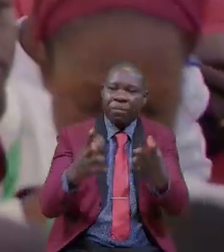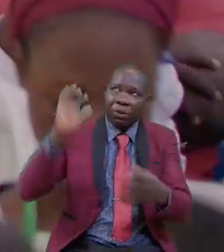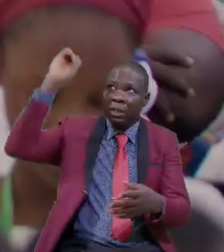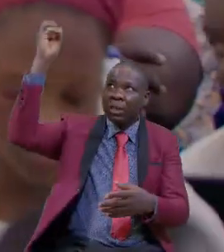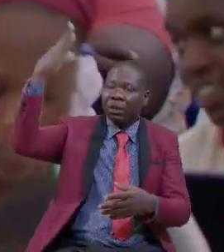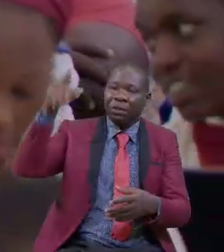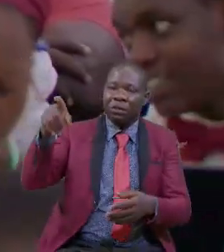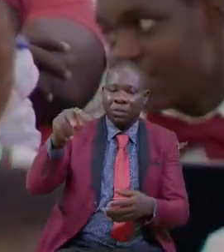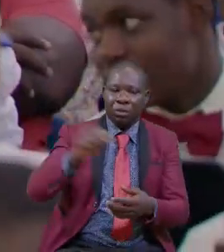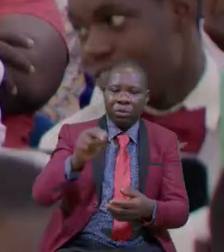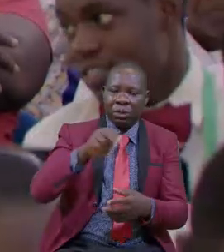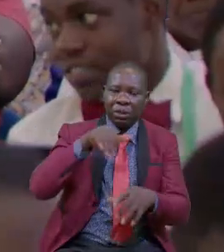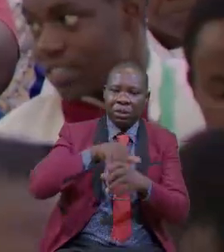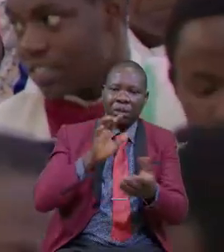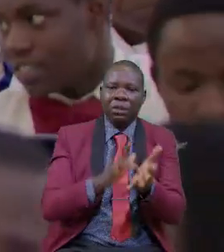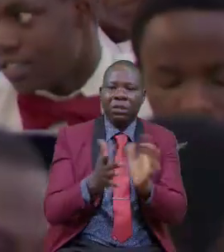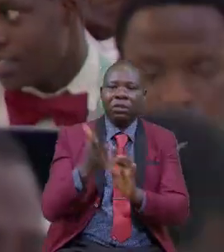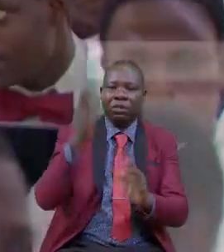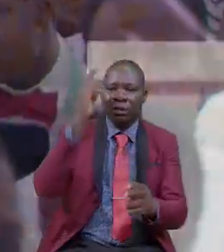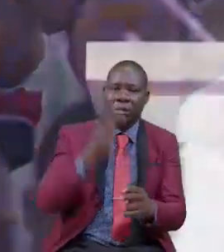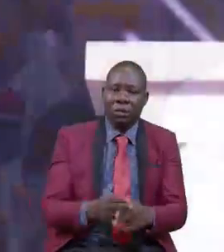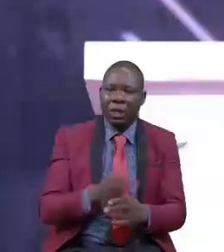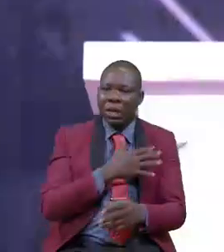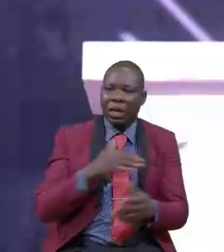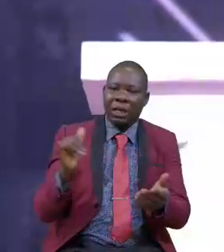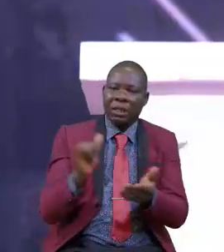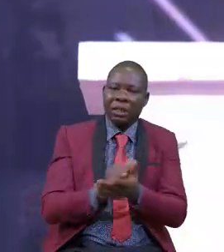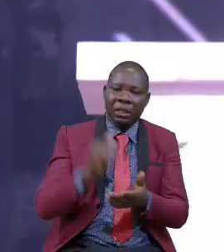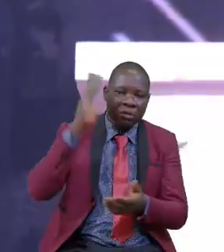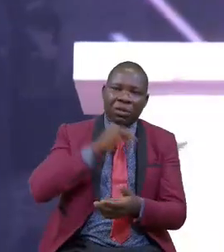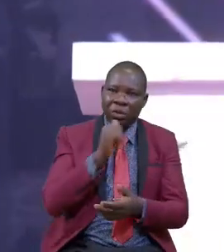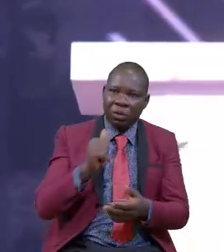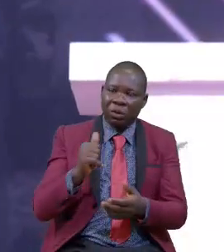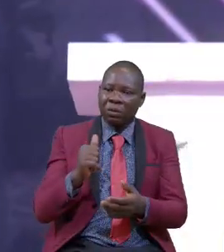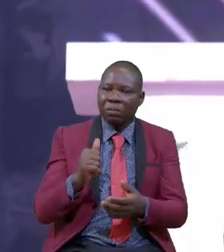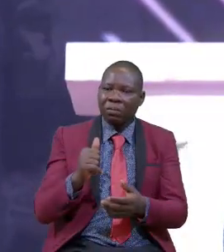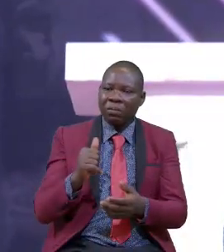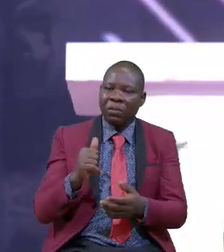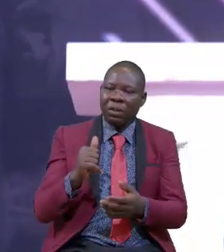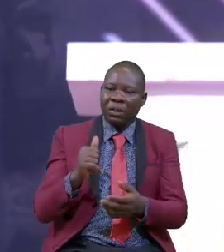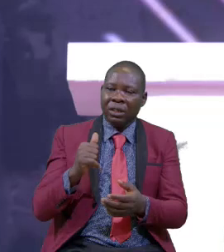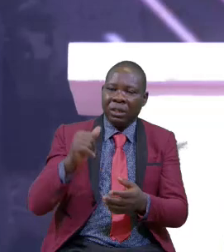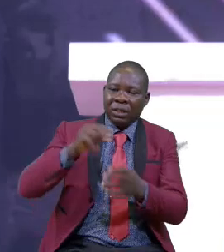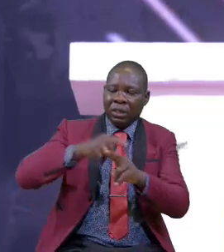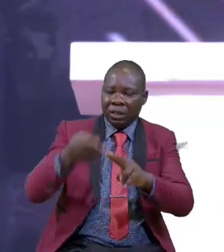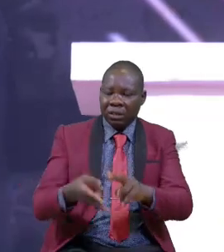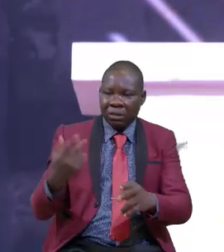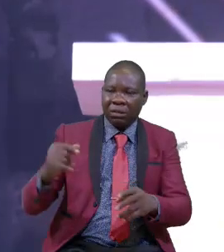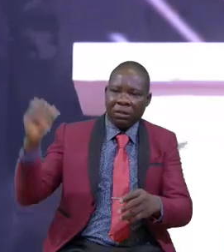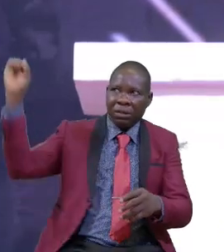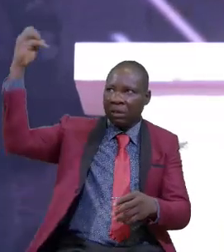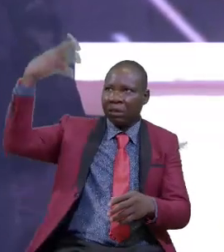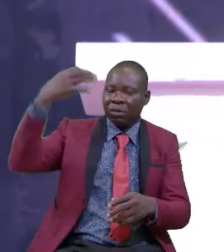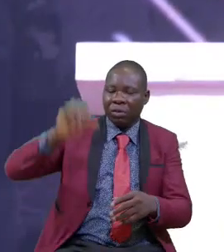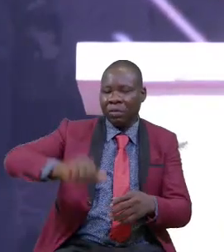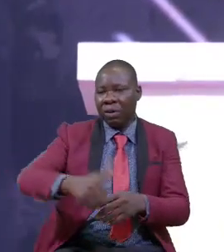one doesn't decrease the grace available for the other person. It's like the water in the ocean. Go with your cup, and